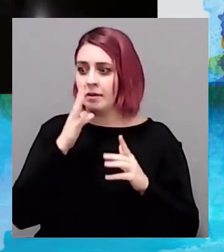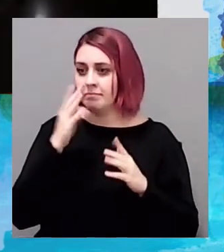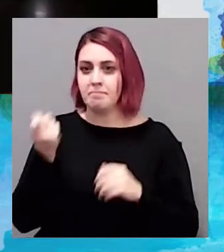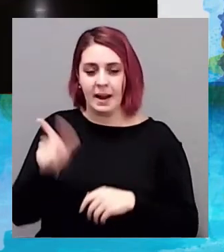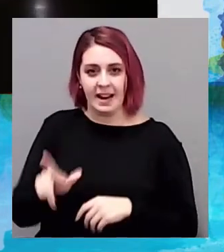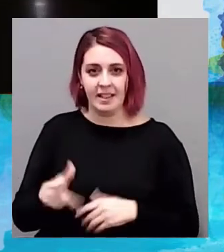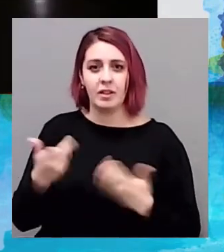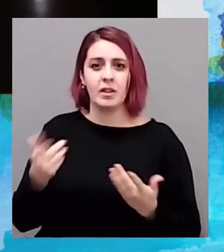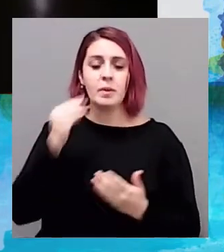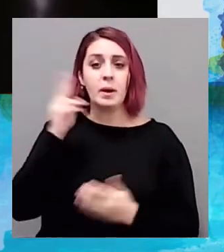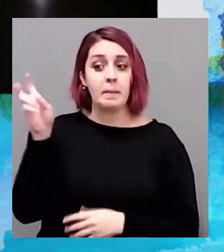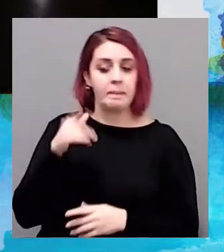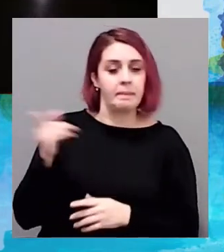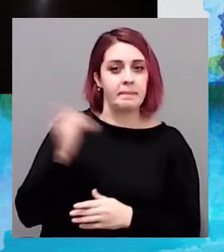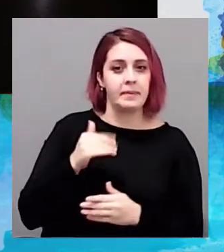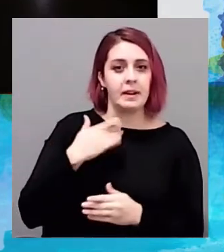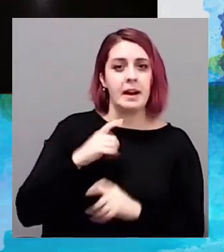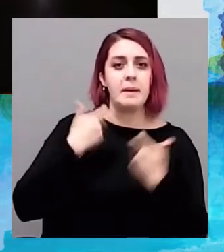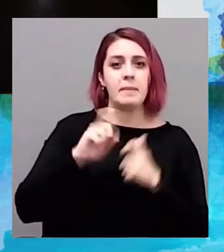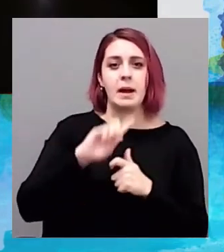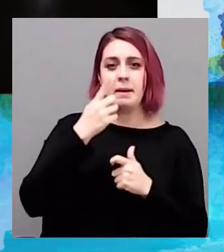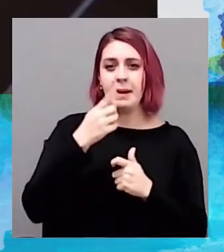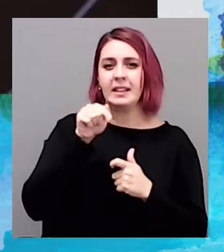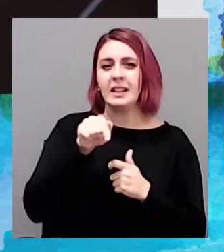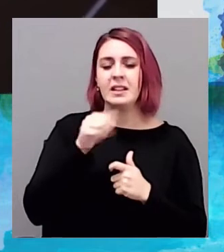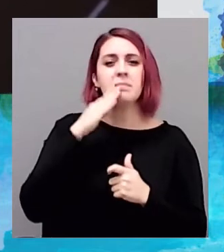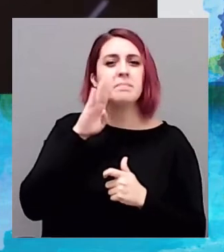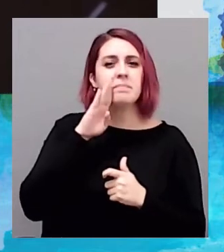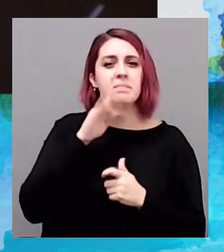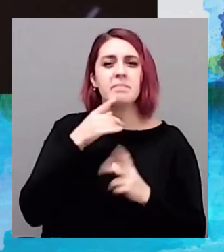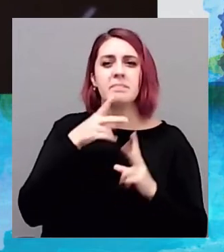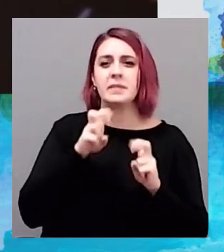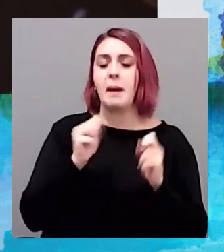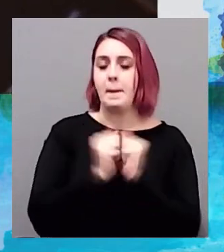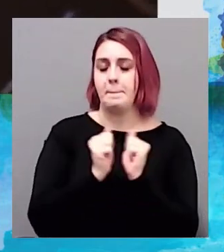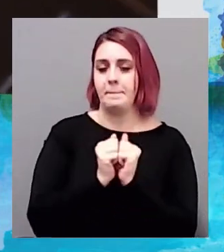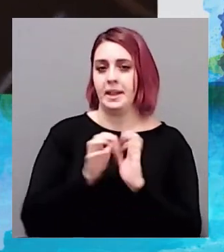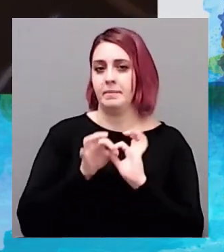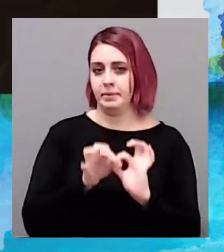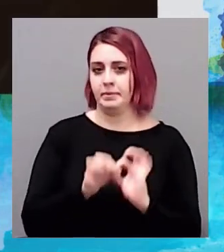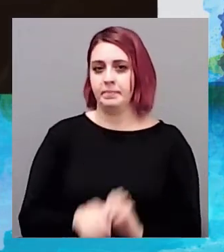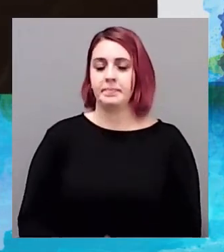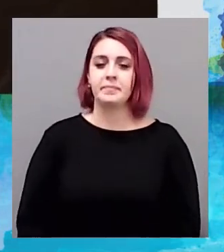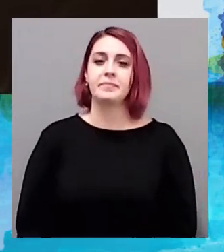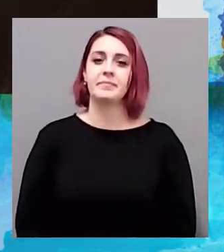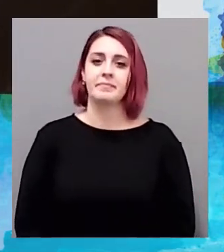Así que bueno, venir por aquí que vamos a la primera estación táctil y como he dicho trata sobre la piedra.